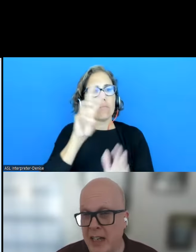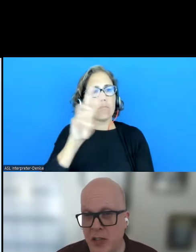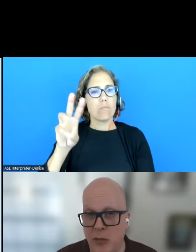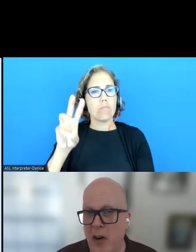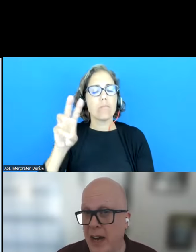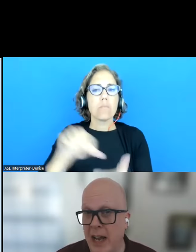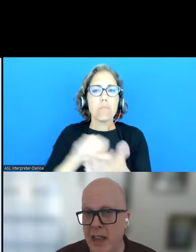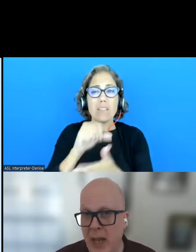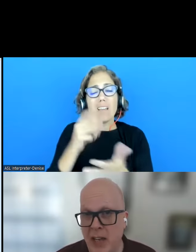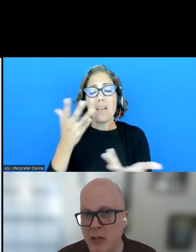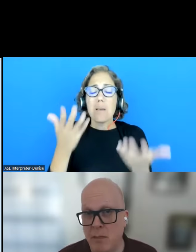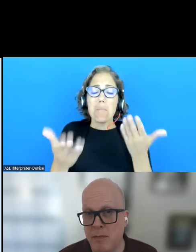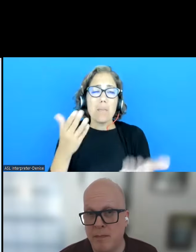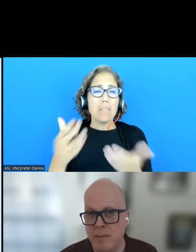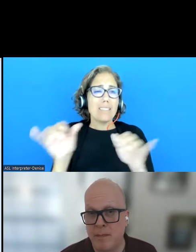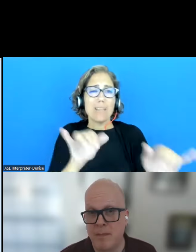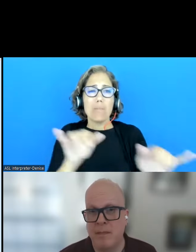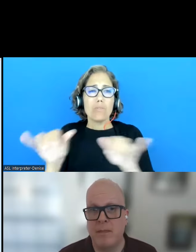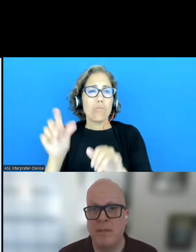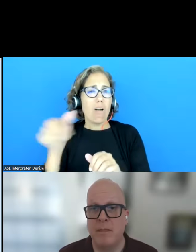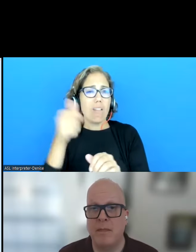other text that you've already got on the page.